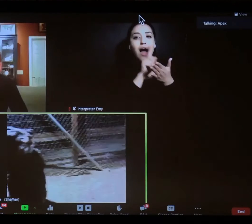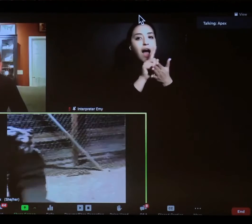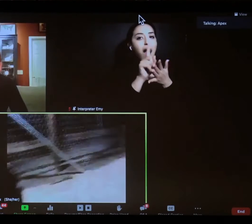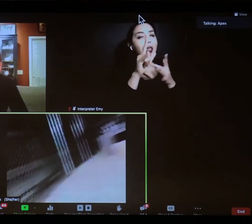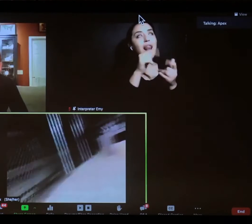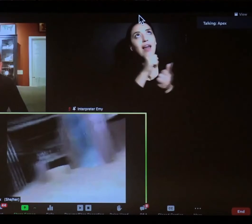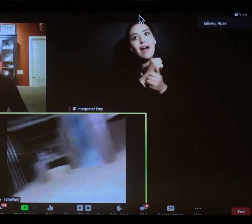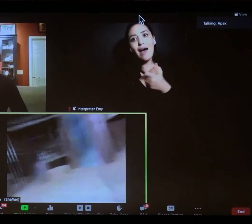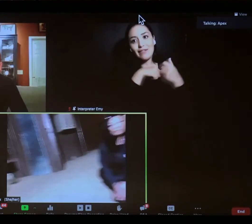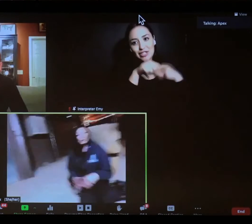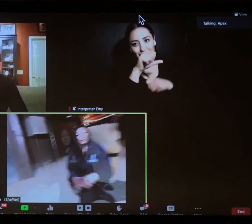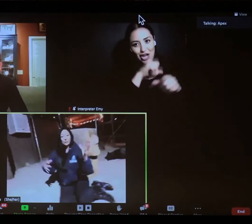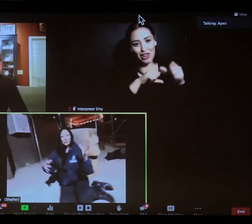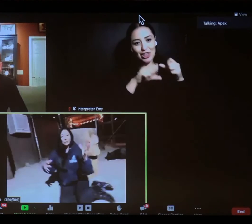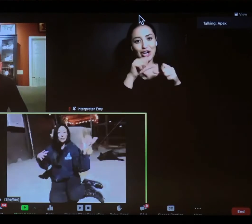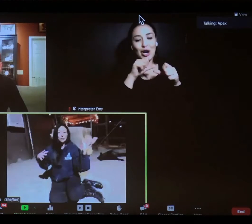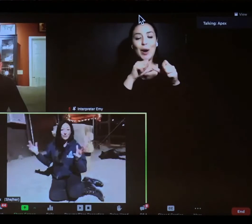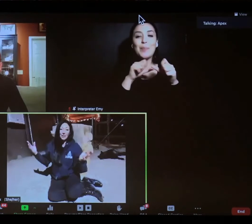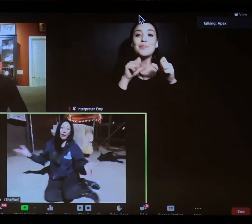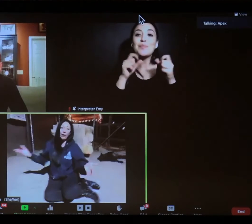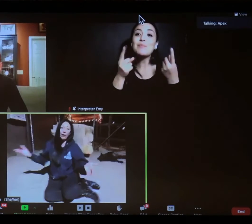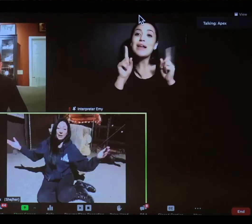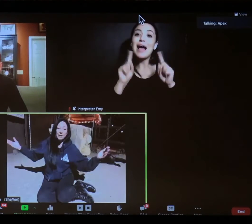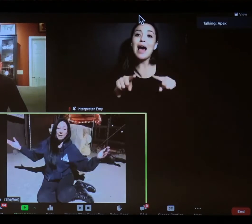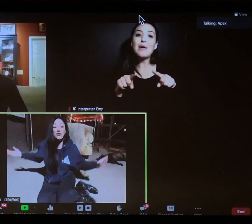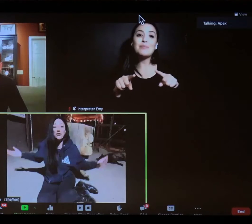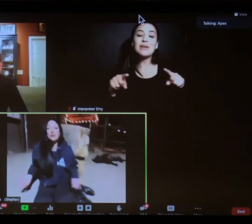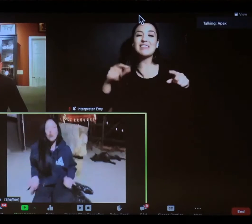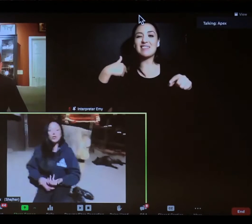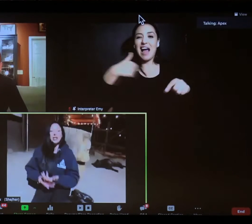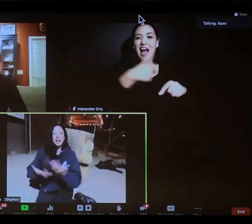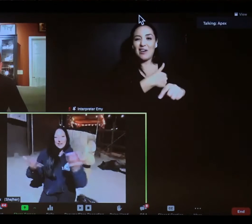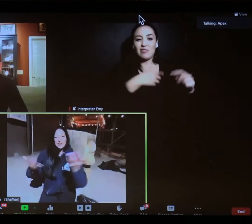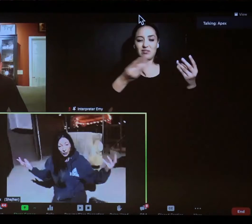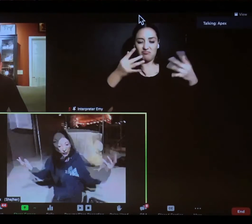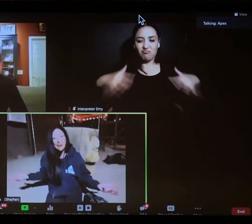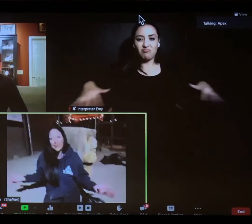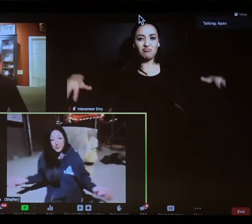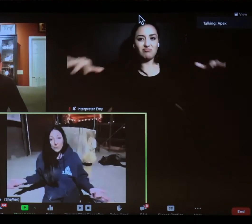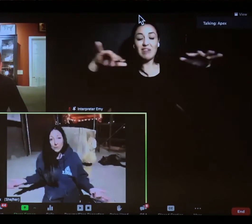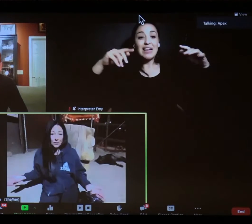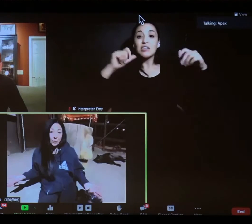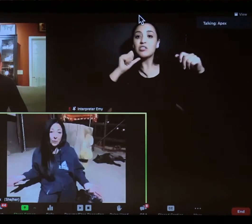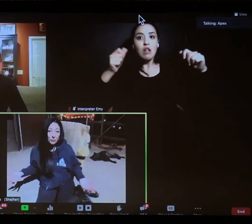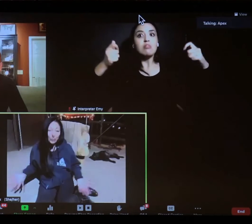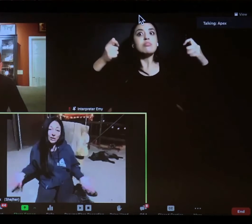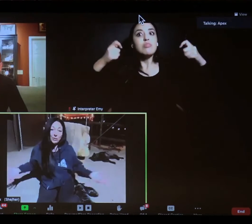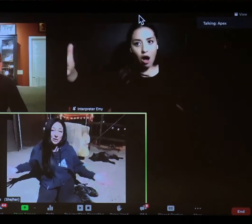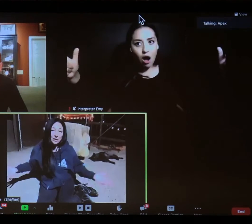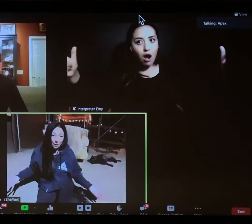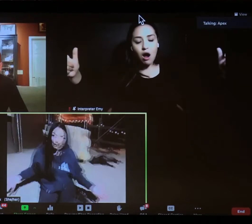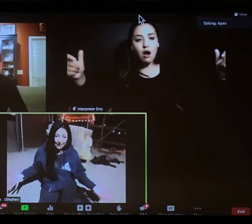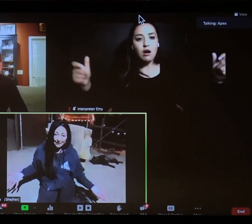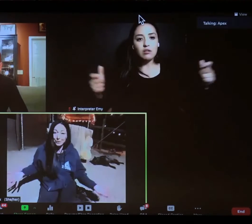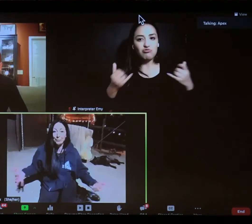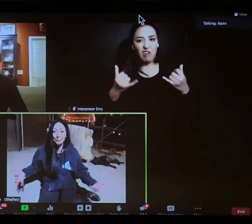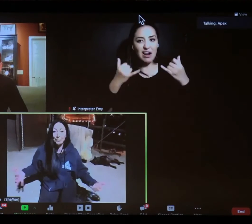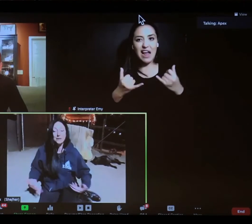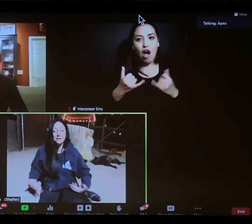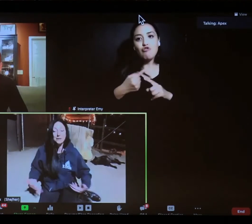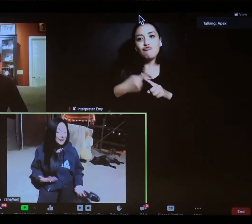see that we take them up. You know, our enclosures are not as large as we would like them to be at the moment. We're on a rental property that we've